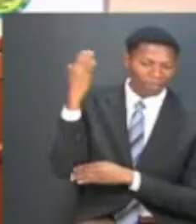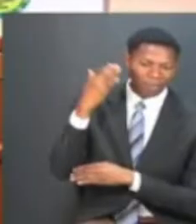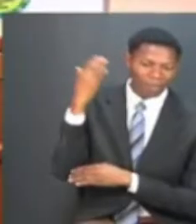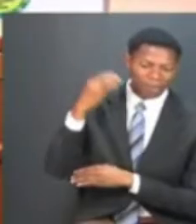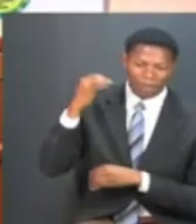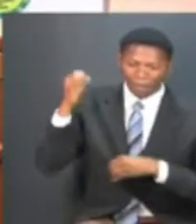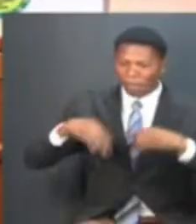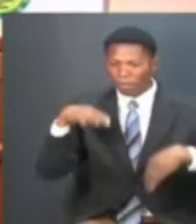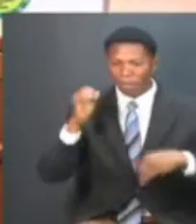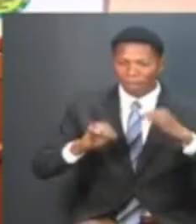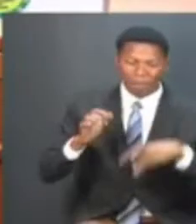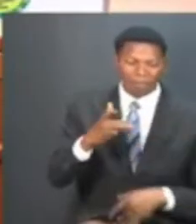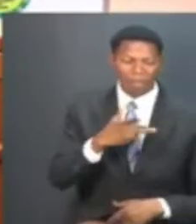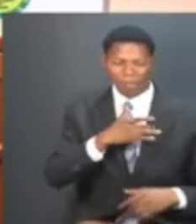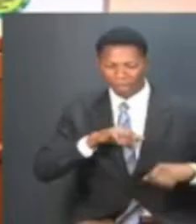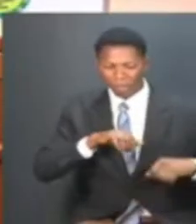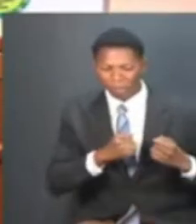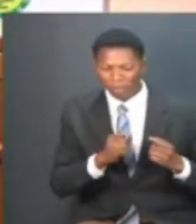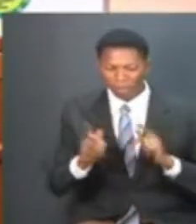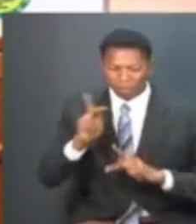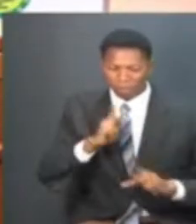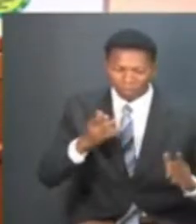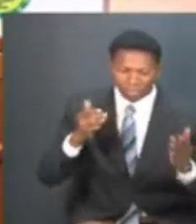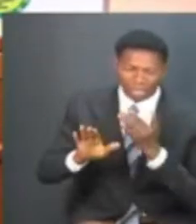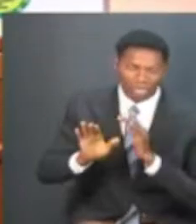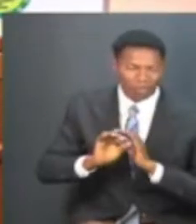mourn people who lost their